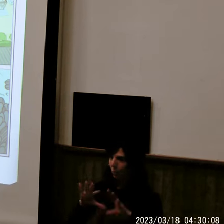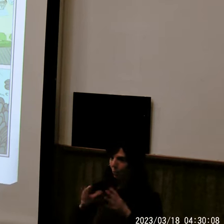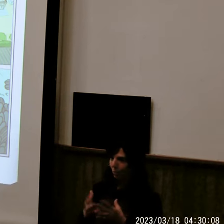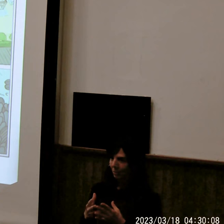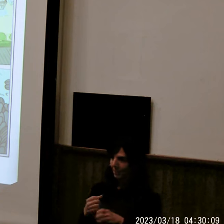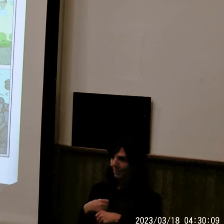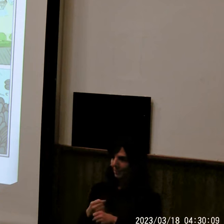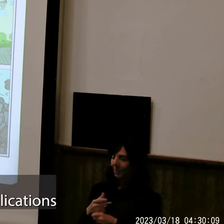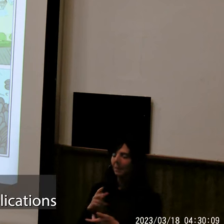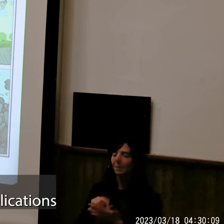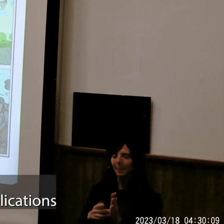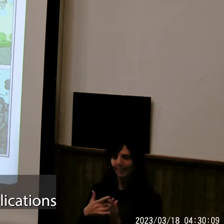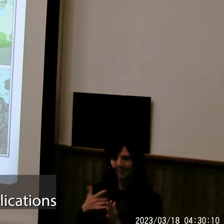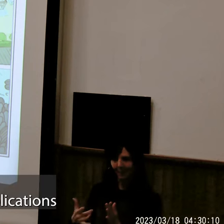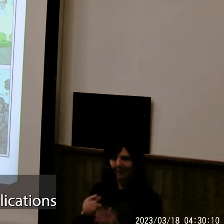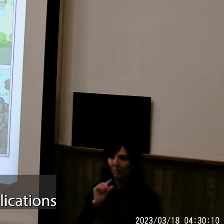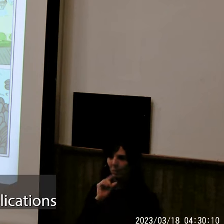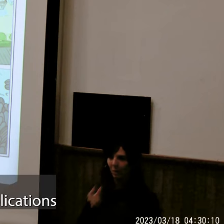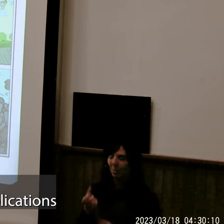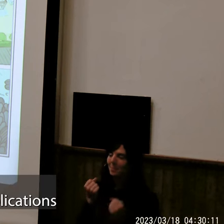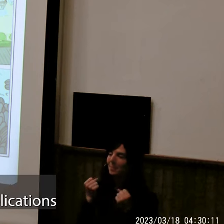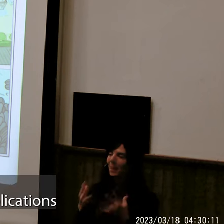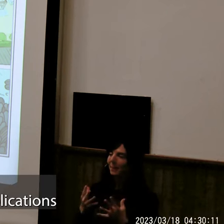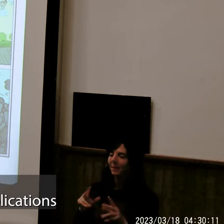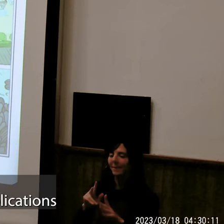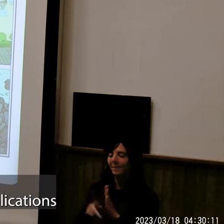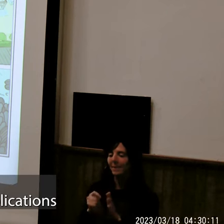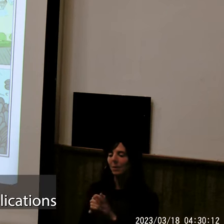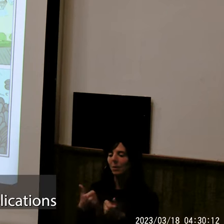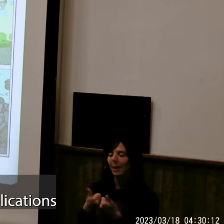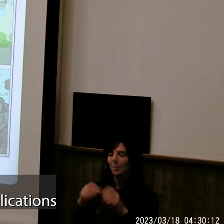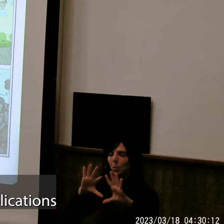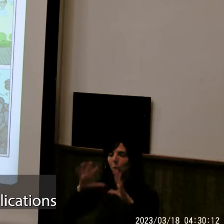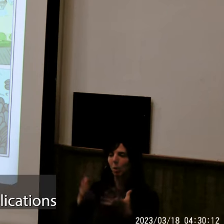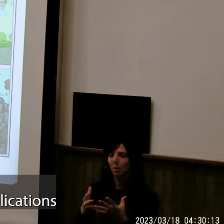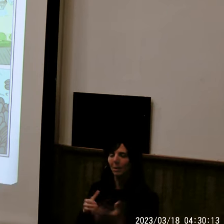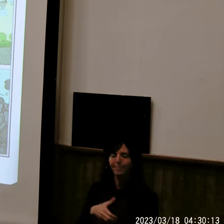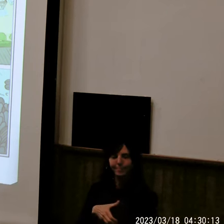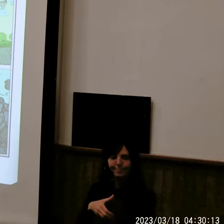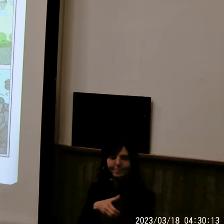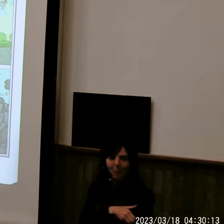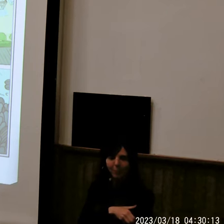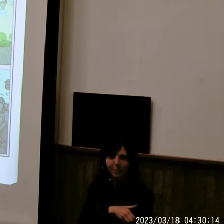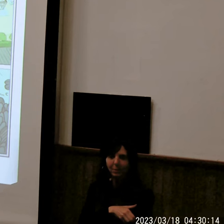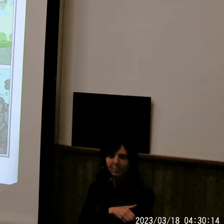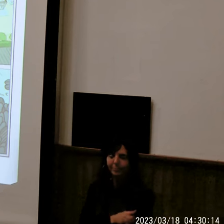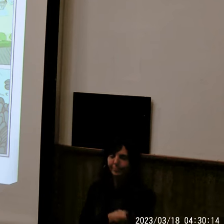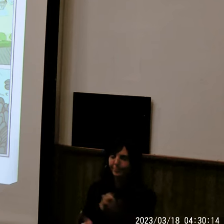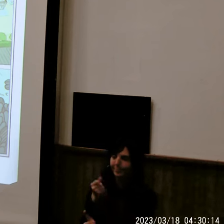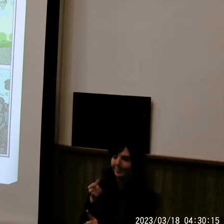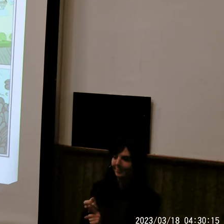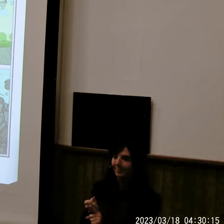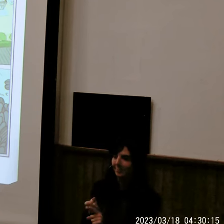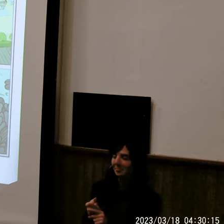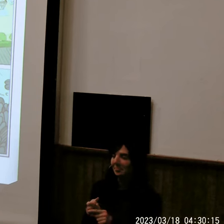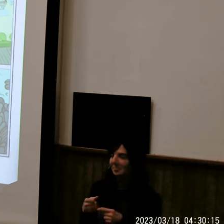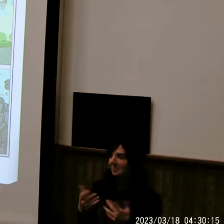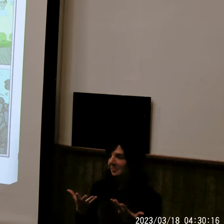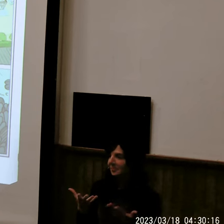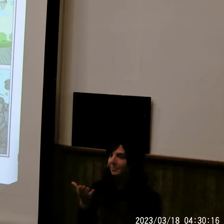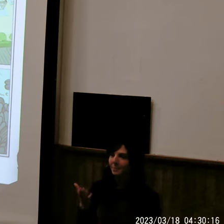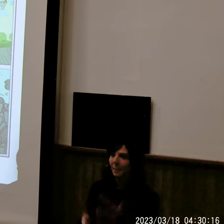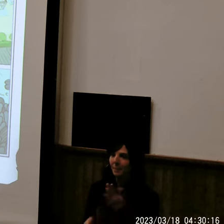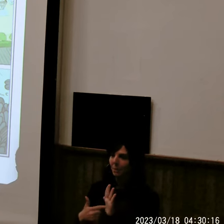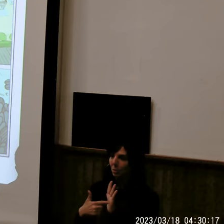queer. A great number of video game worlds have powerful queer implications, whether or not they feature